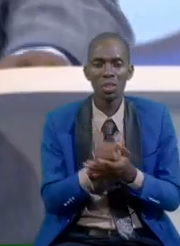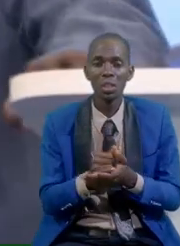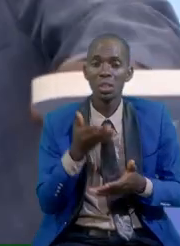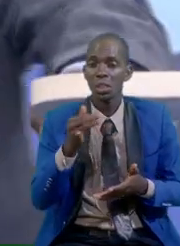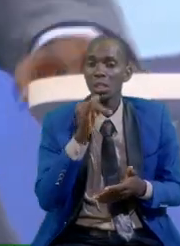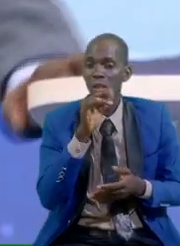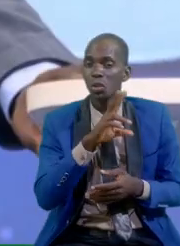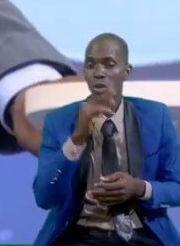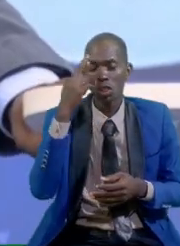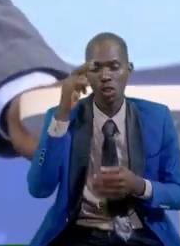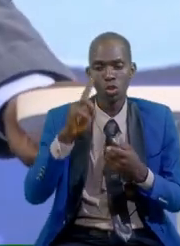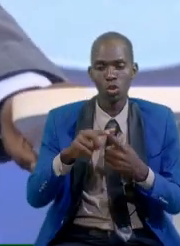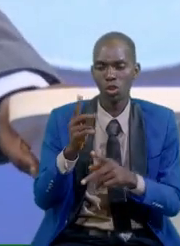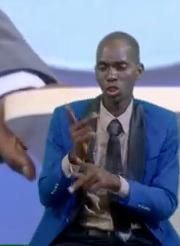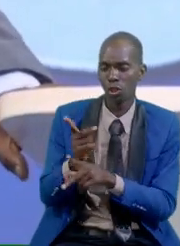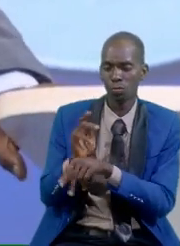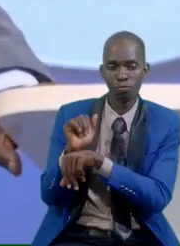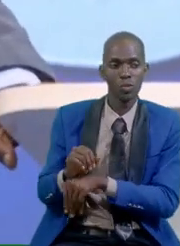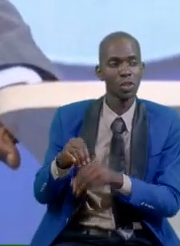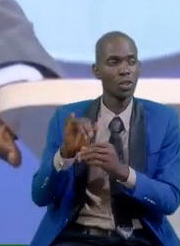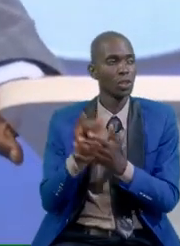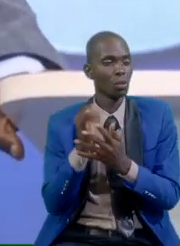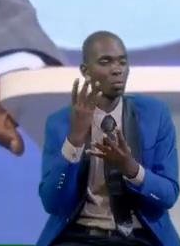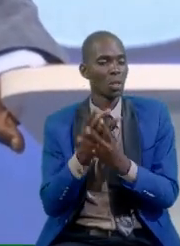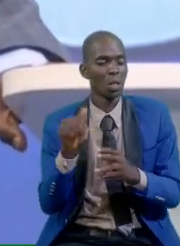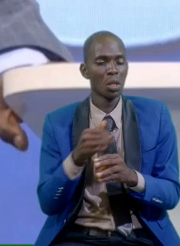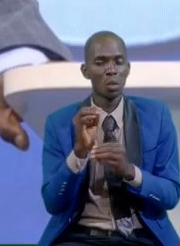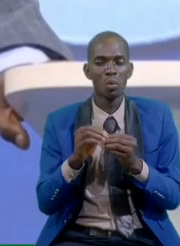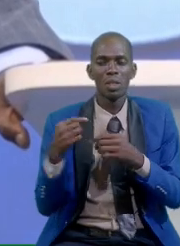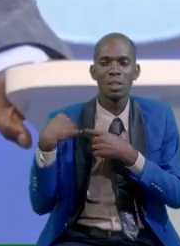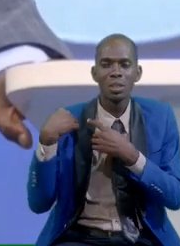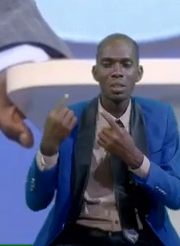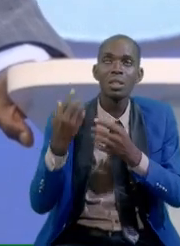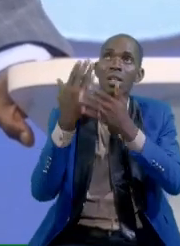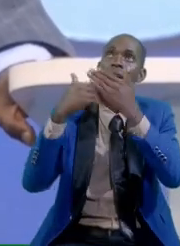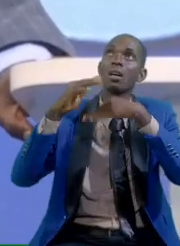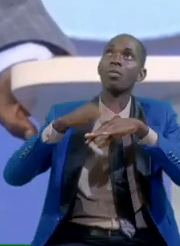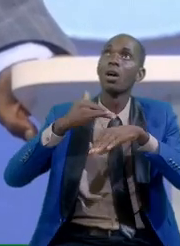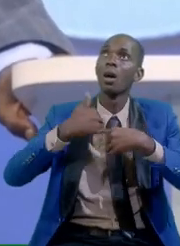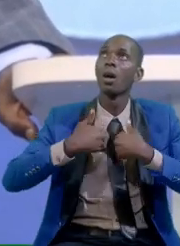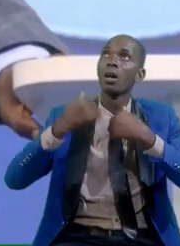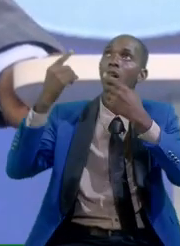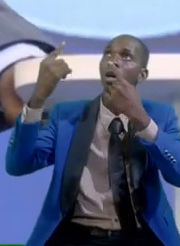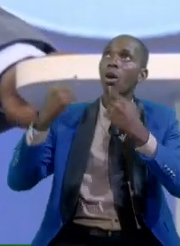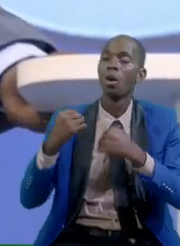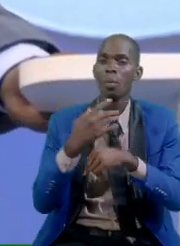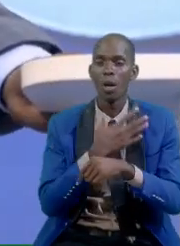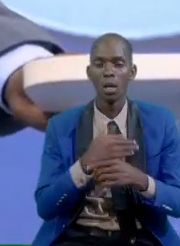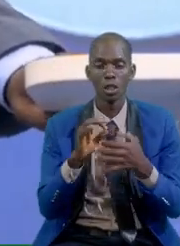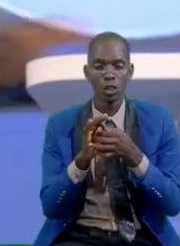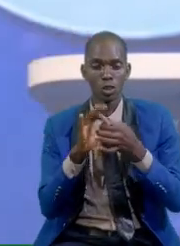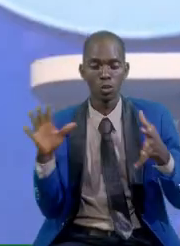that prison anymore. Since heaven has come and has loosed you and you are